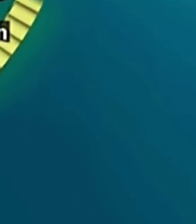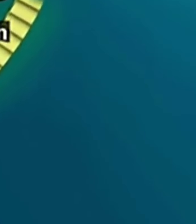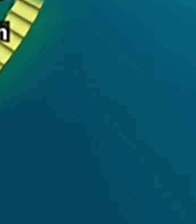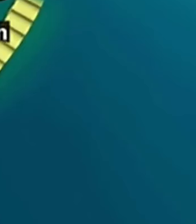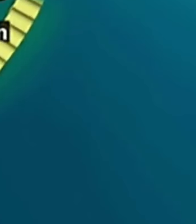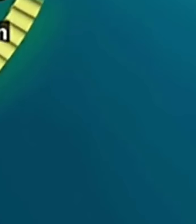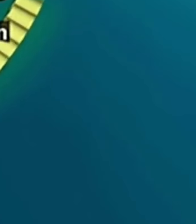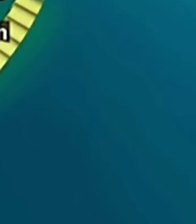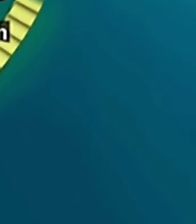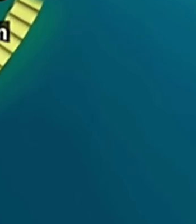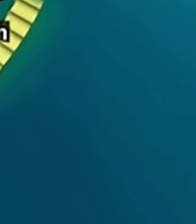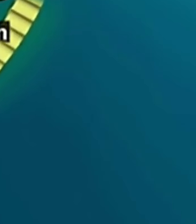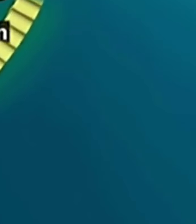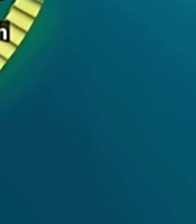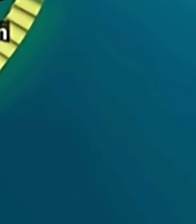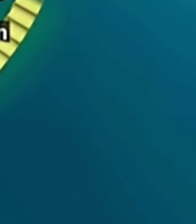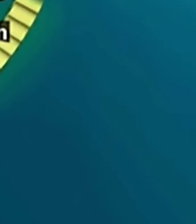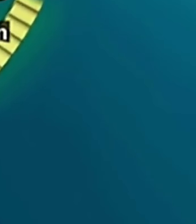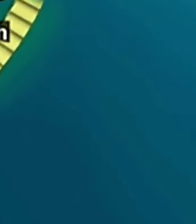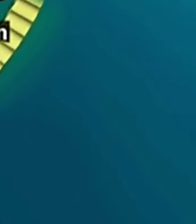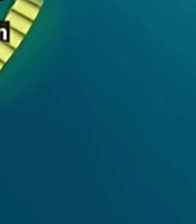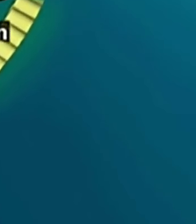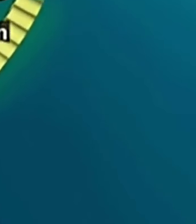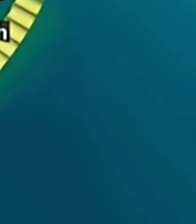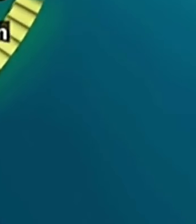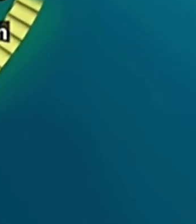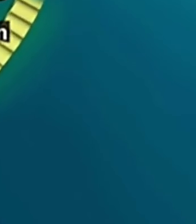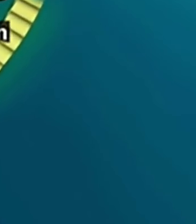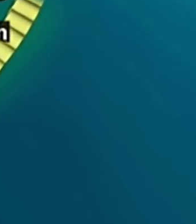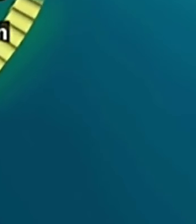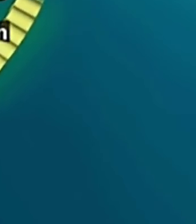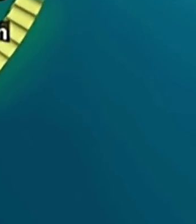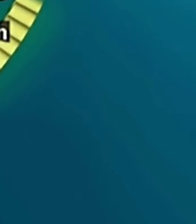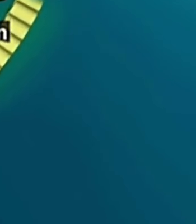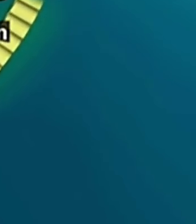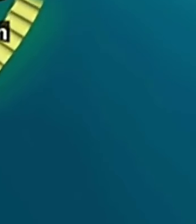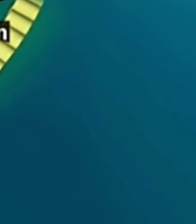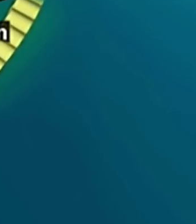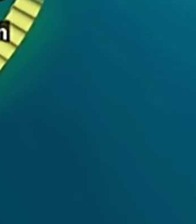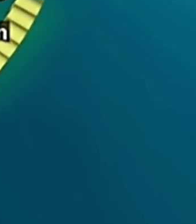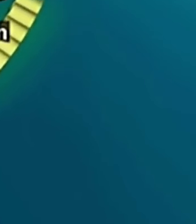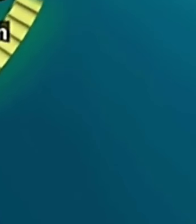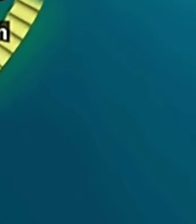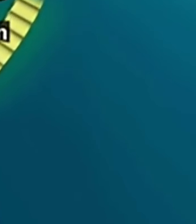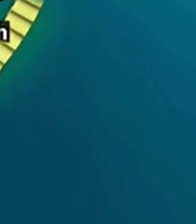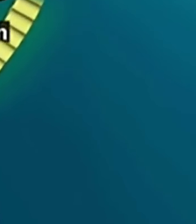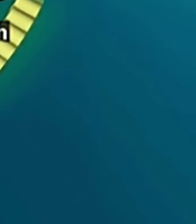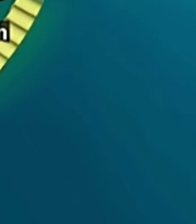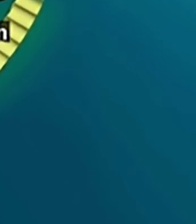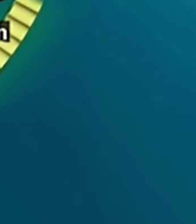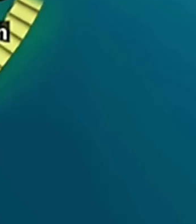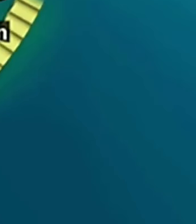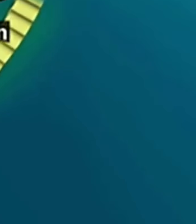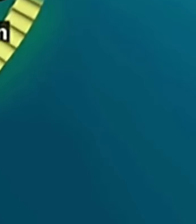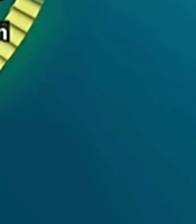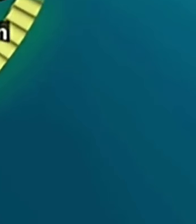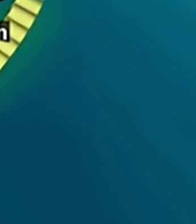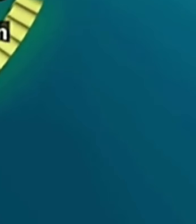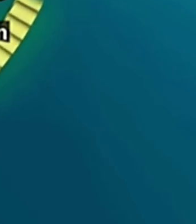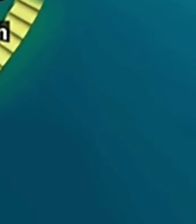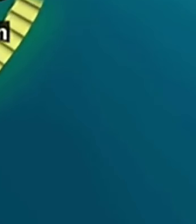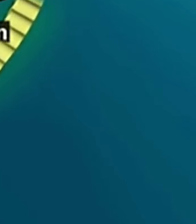itse tlhokomedisa hore hosane o tla hle ho foka moya o tsokile motshelo ho ma o tla hona ka ro ka leboa o tla jala ka haro ho kapa boshabela